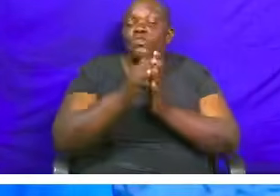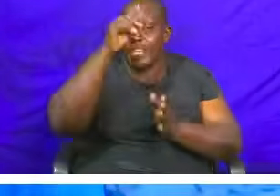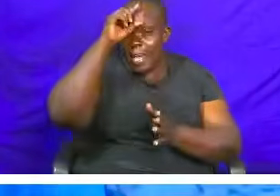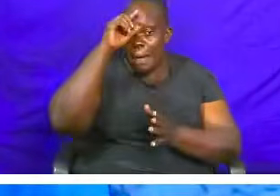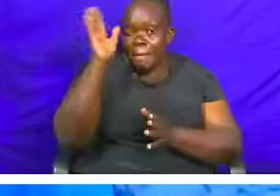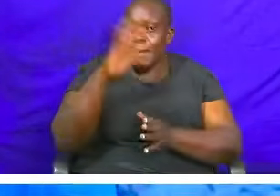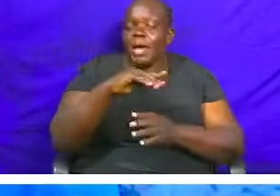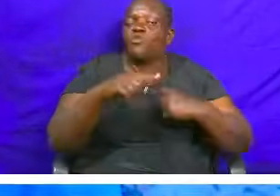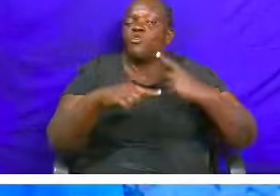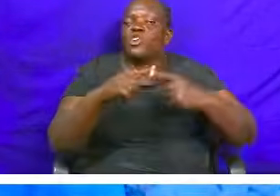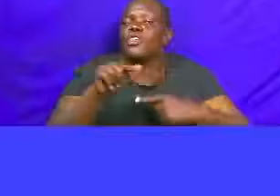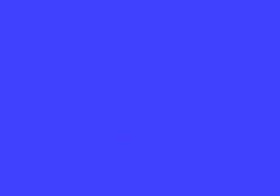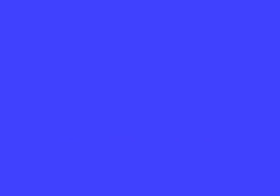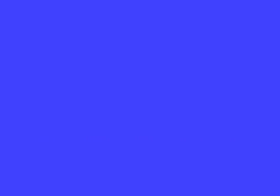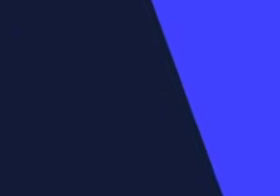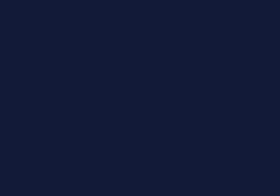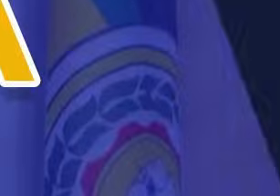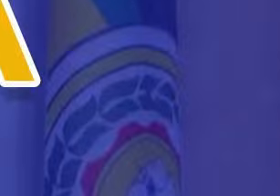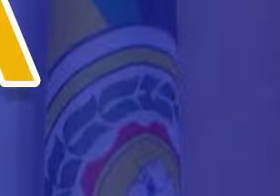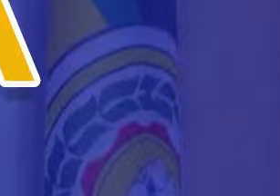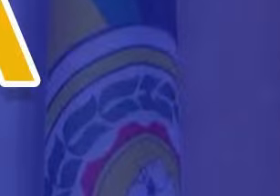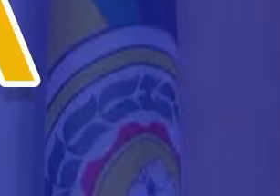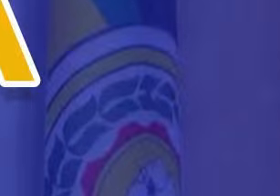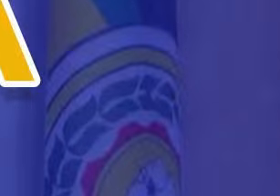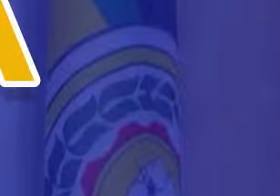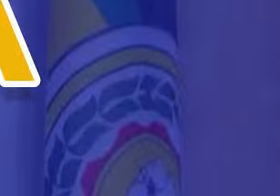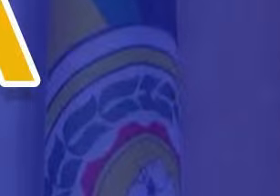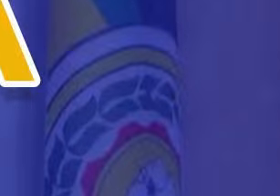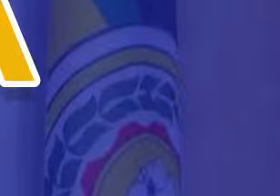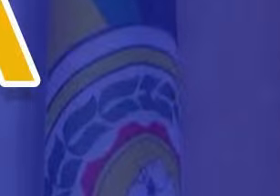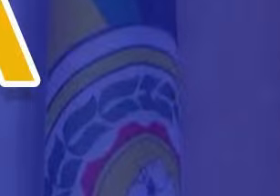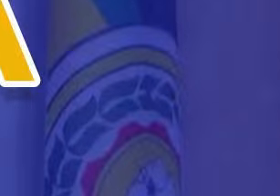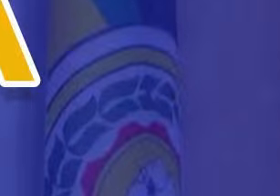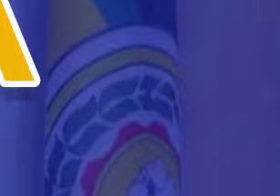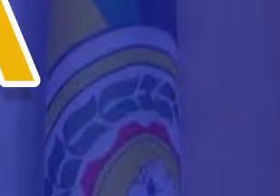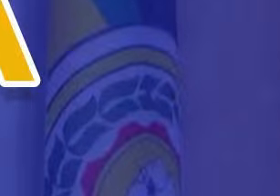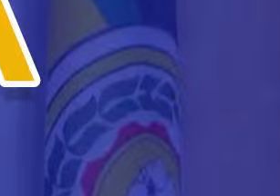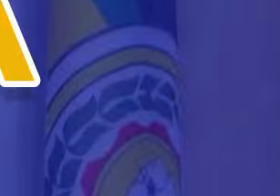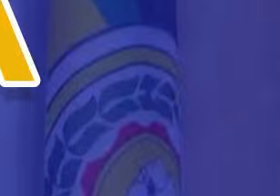continue with that conversations. Keep it right here.